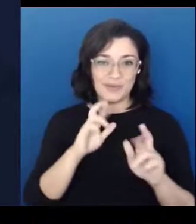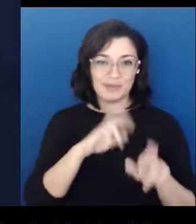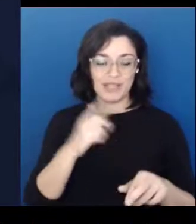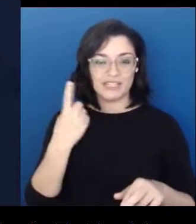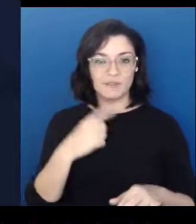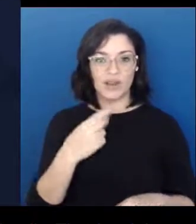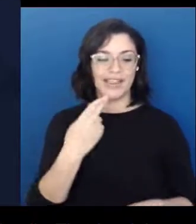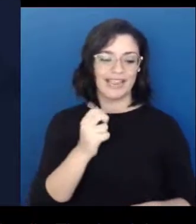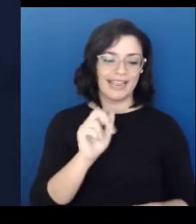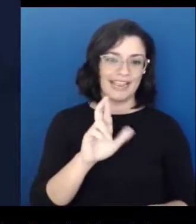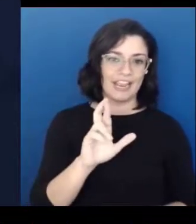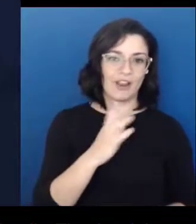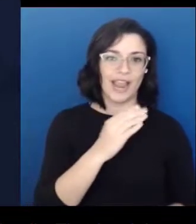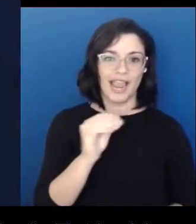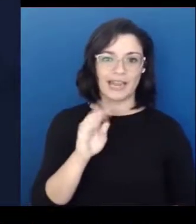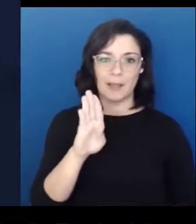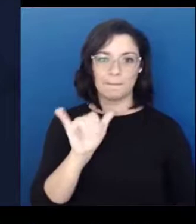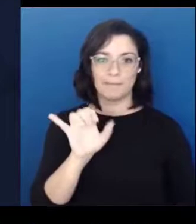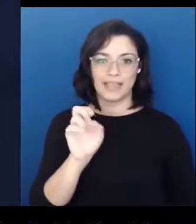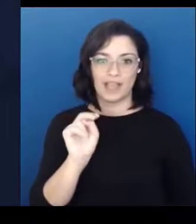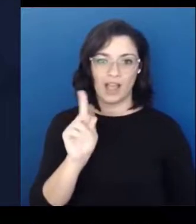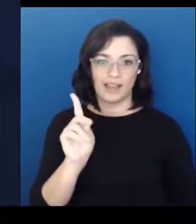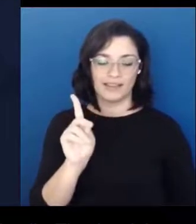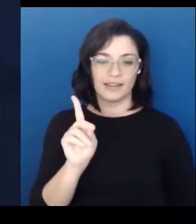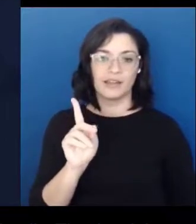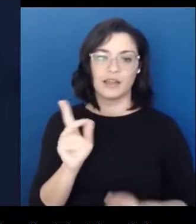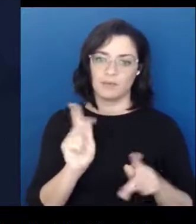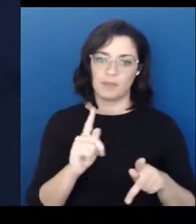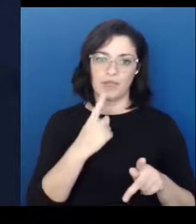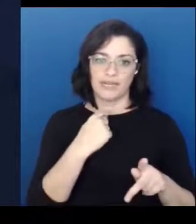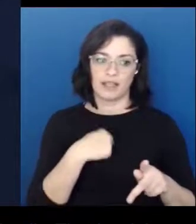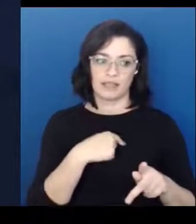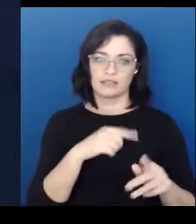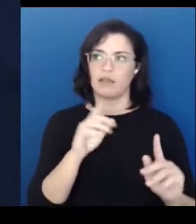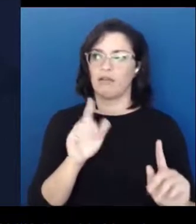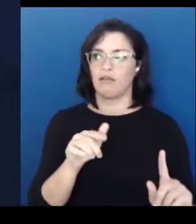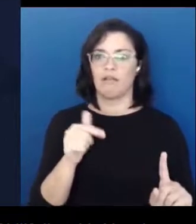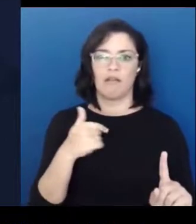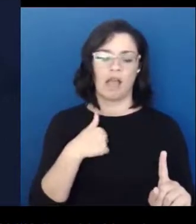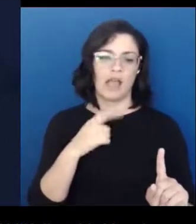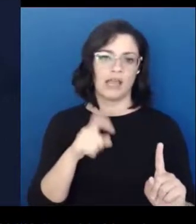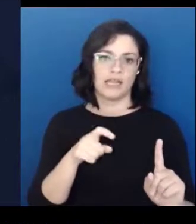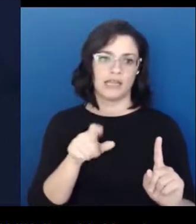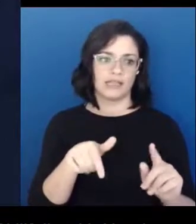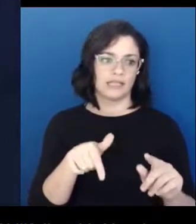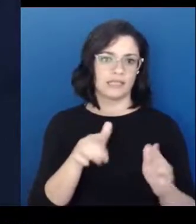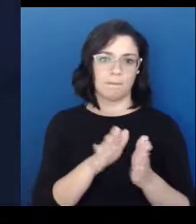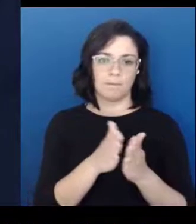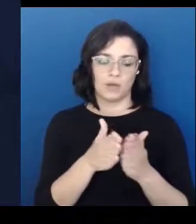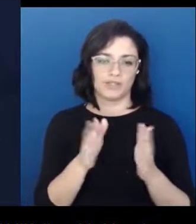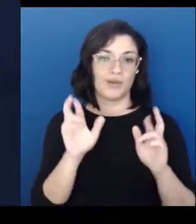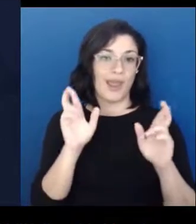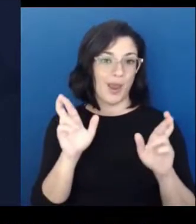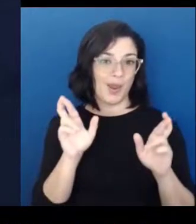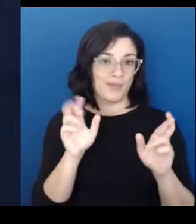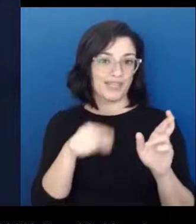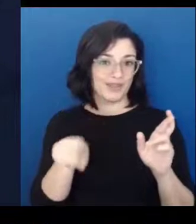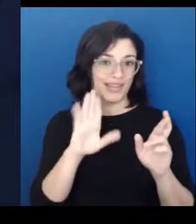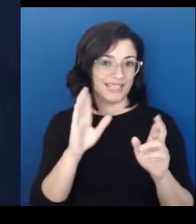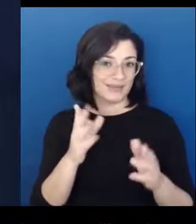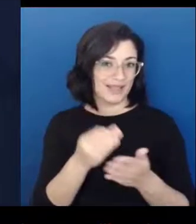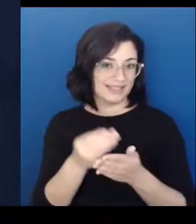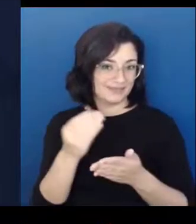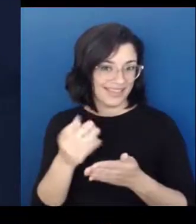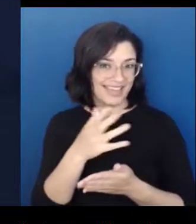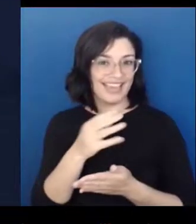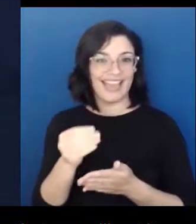book that they need. So I hope that that you will get it and you will read it. And if you enjoy it, share it with people in your